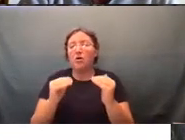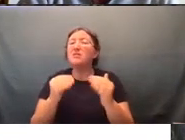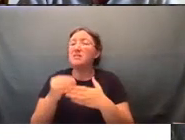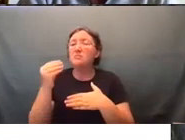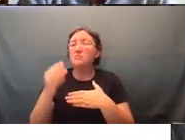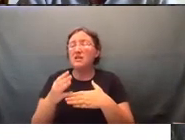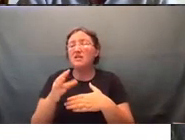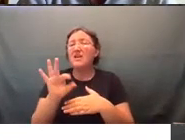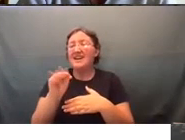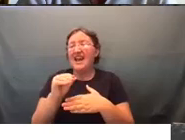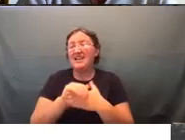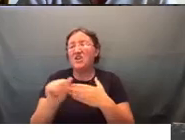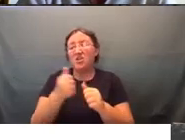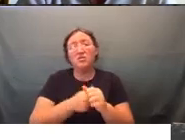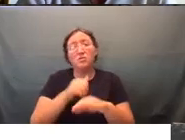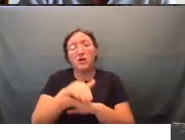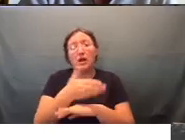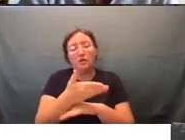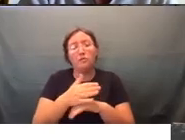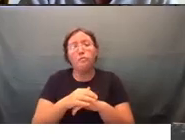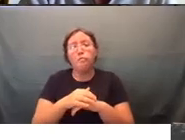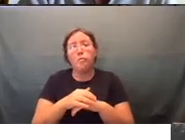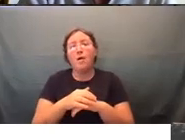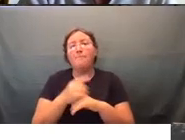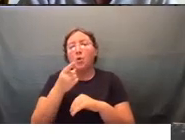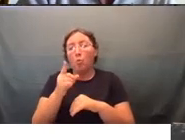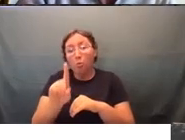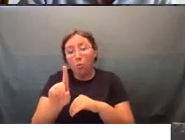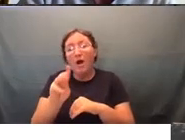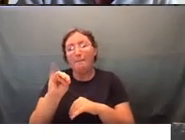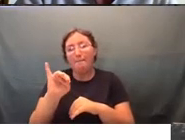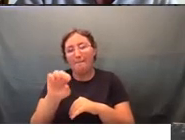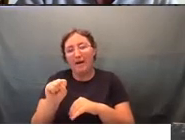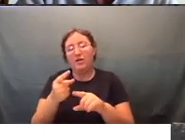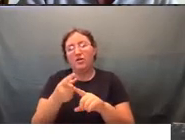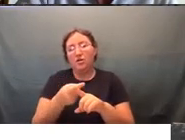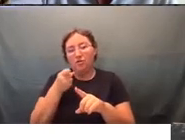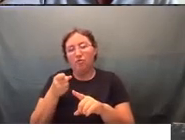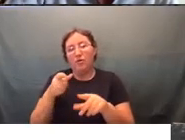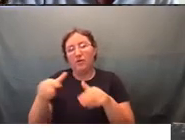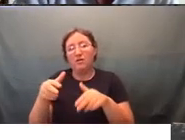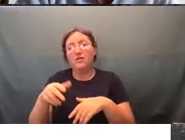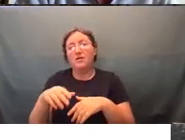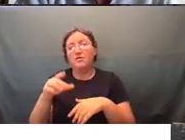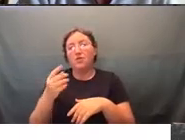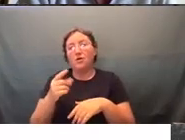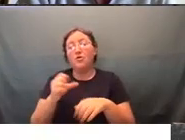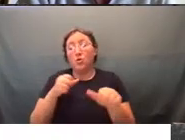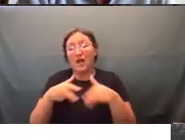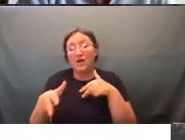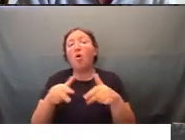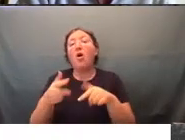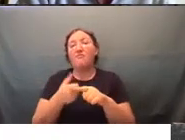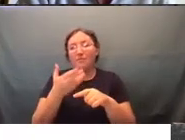at $90 a night. And they are 1 mile from the trailhead. If 14 miles isn't enough, you can walk from the